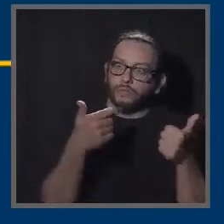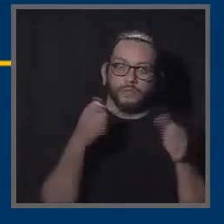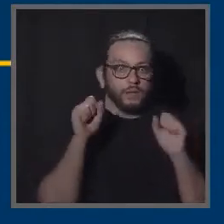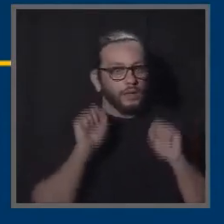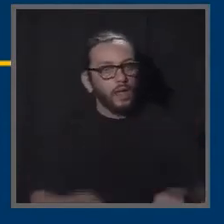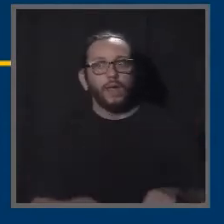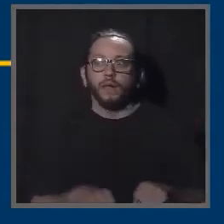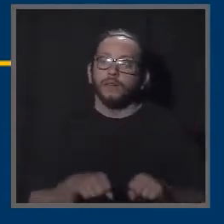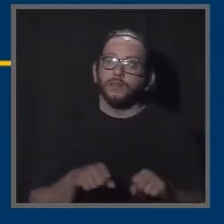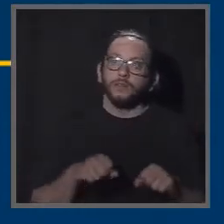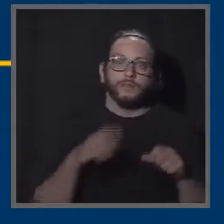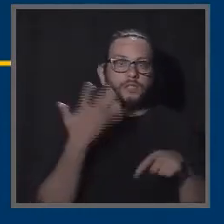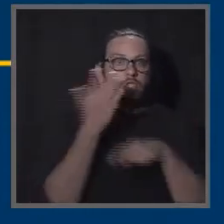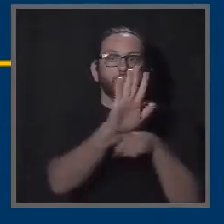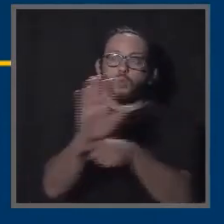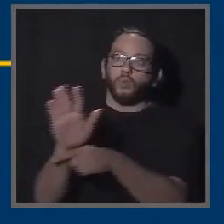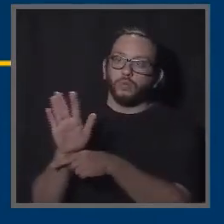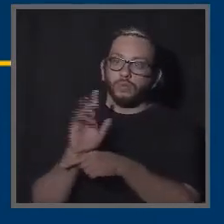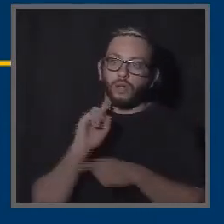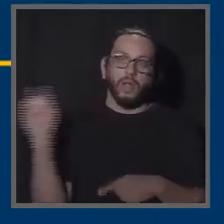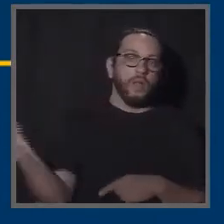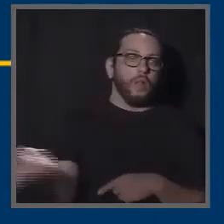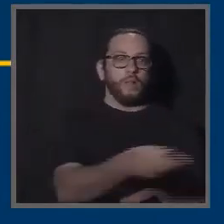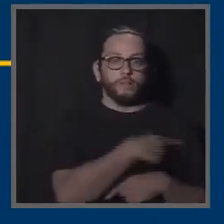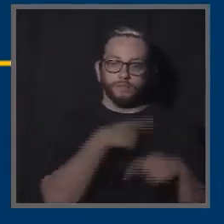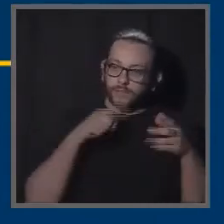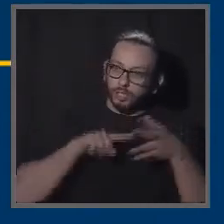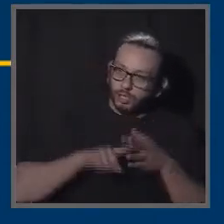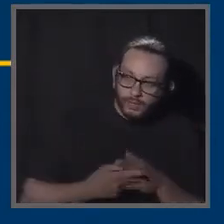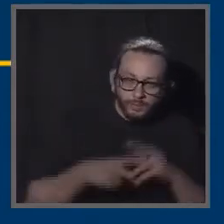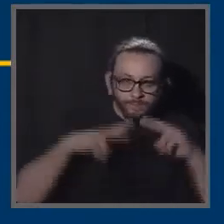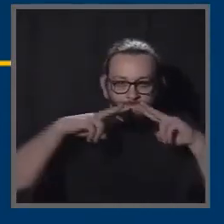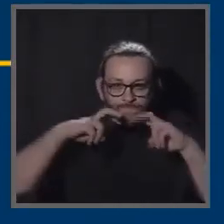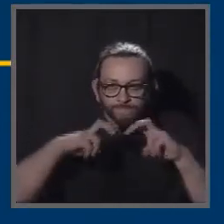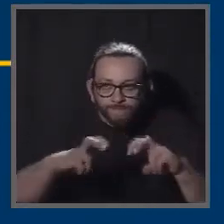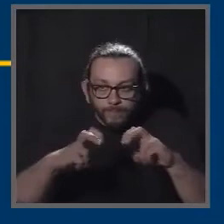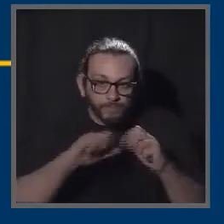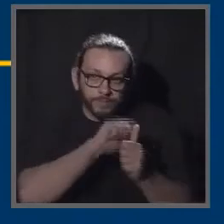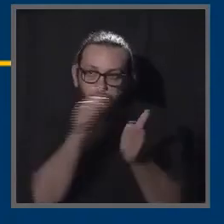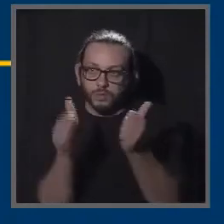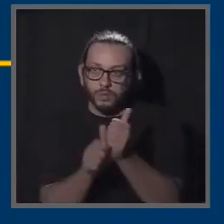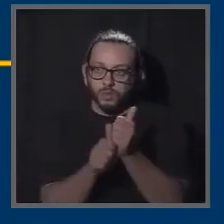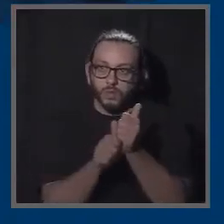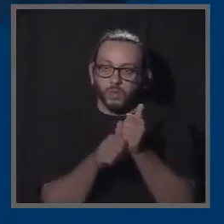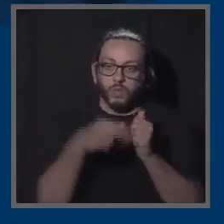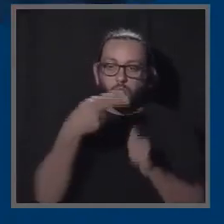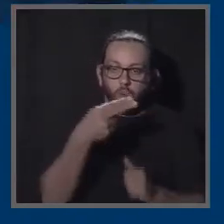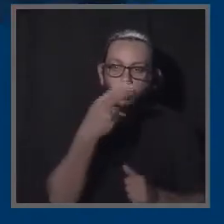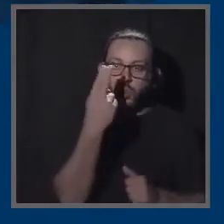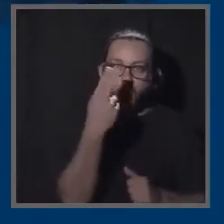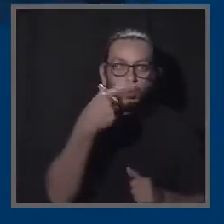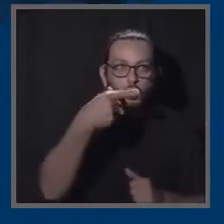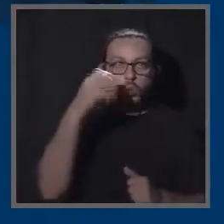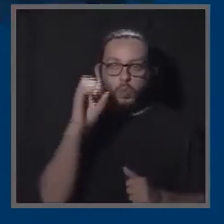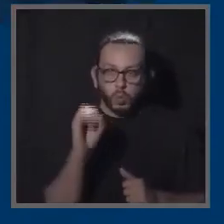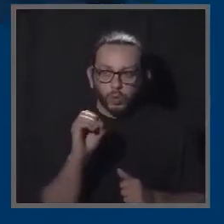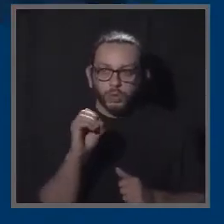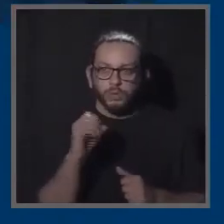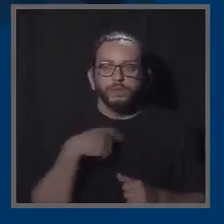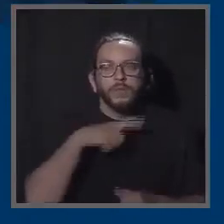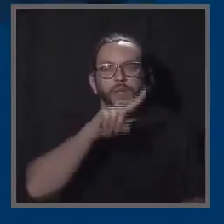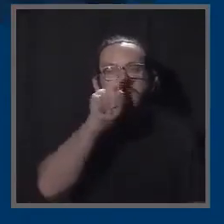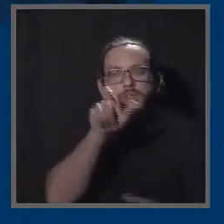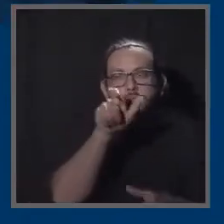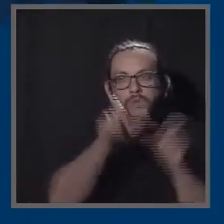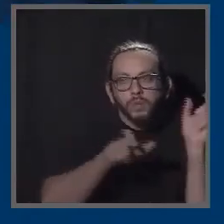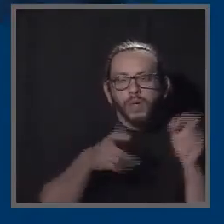what we have already started exploring with Hugo, this idea of also asking people what they want, this idea of